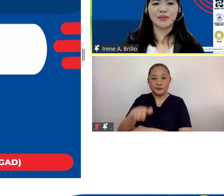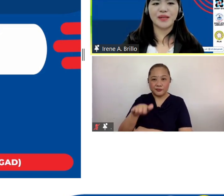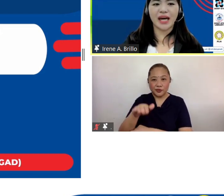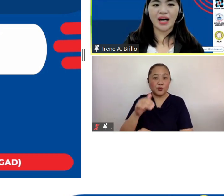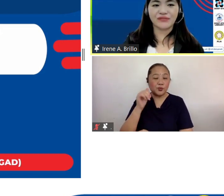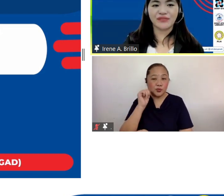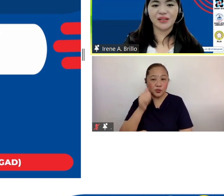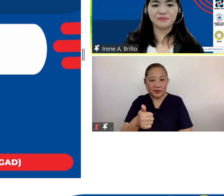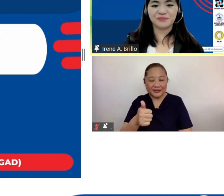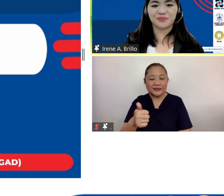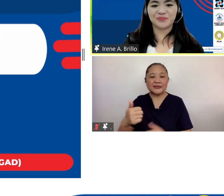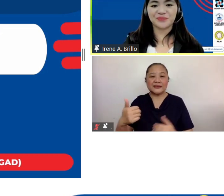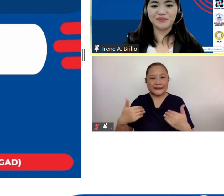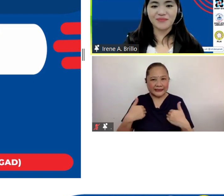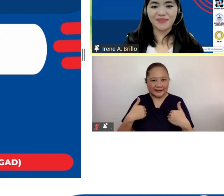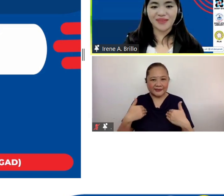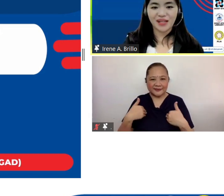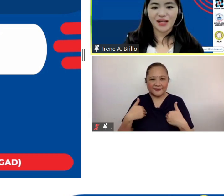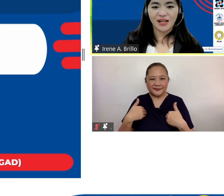we will be having